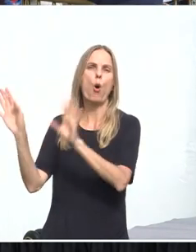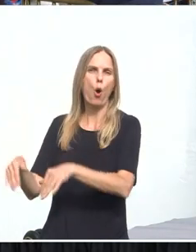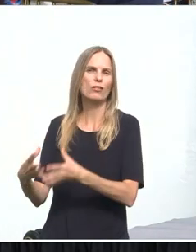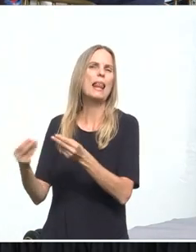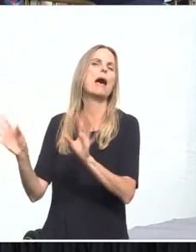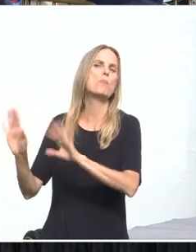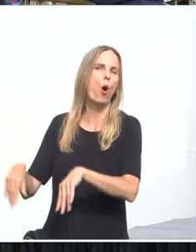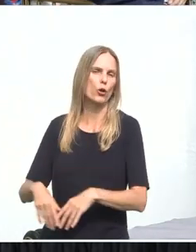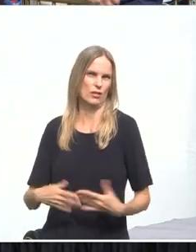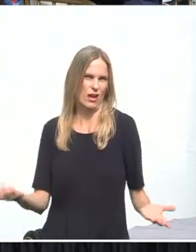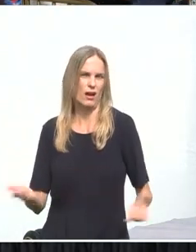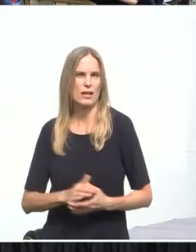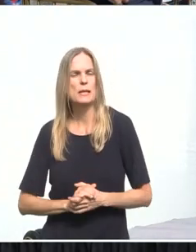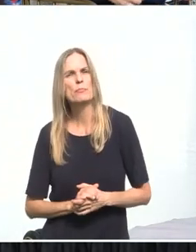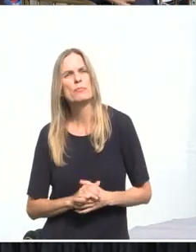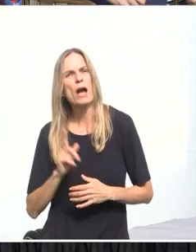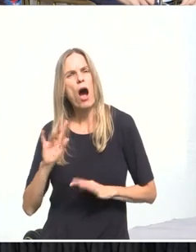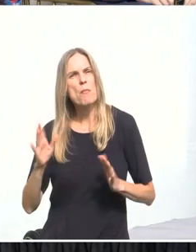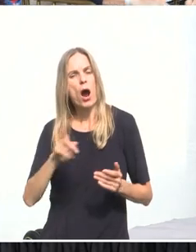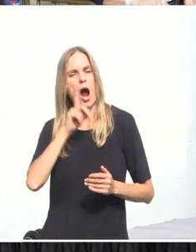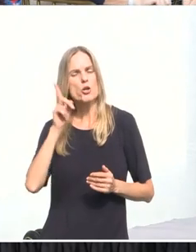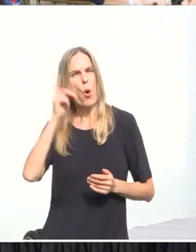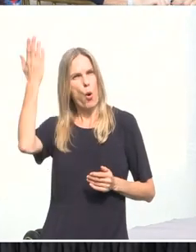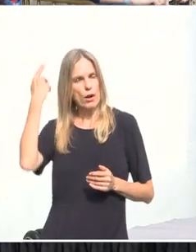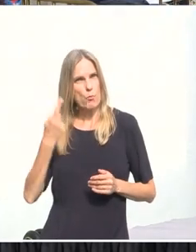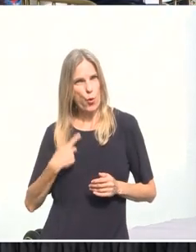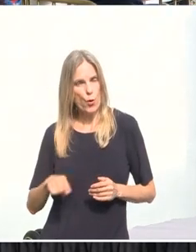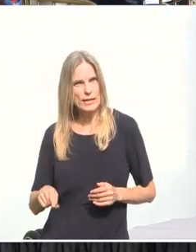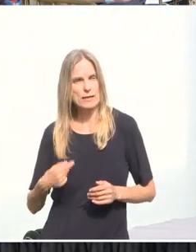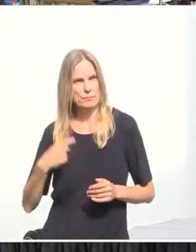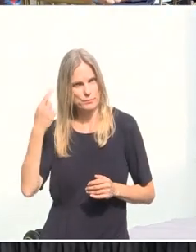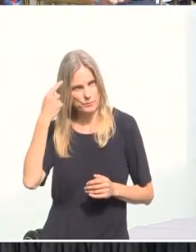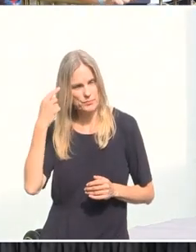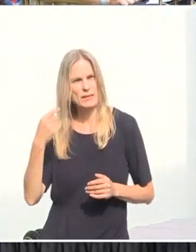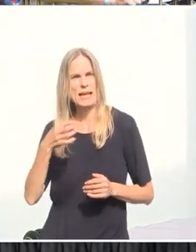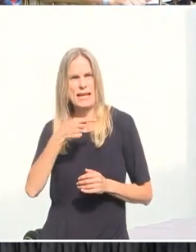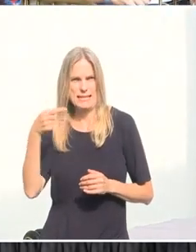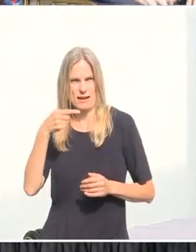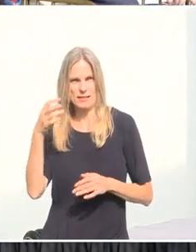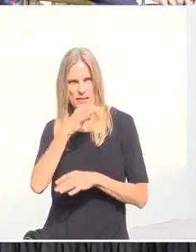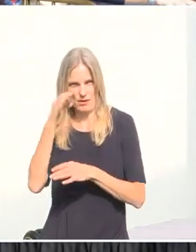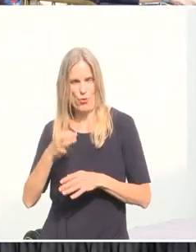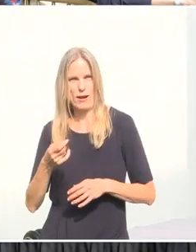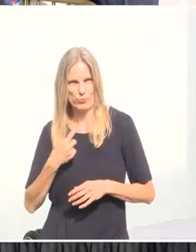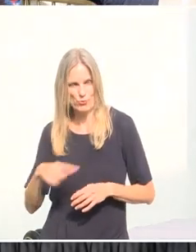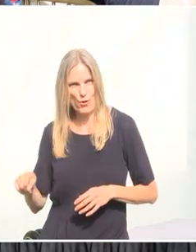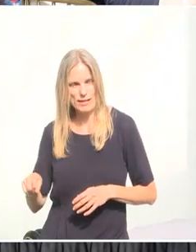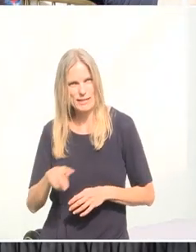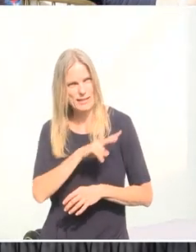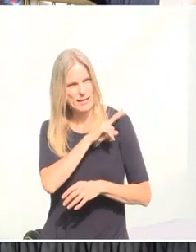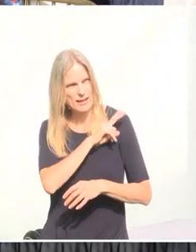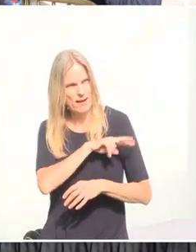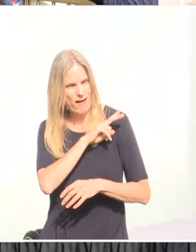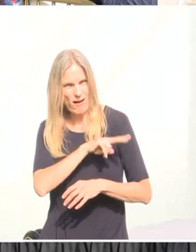Or if I had, when I was younger, I had some like, I mean, I would say negative experience when I visited a lot of doctors and we couldn't figure out what was